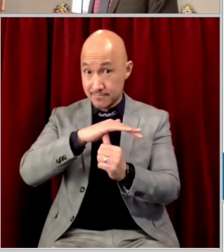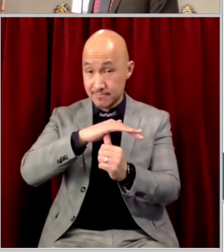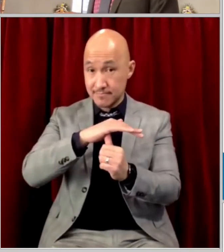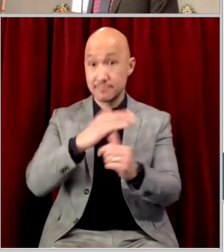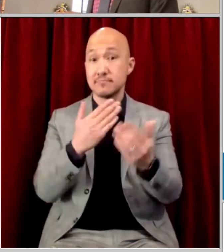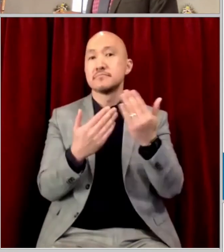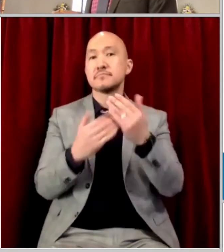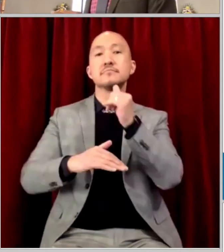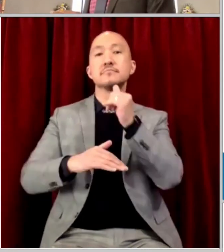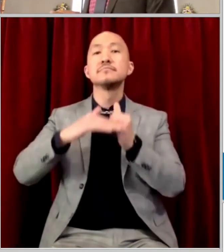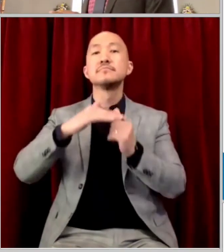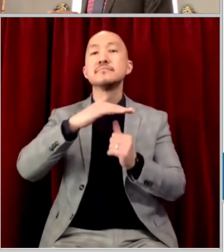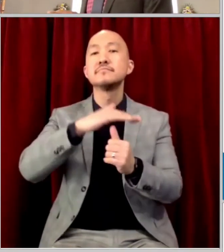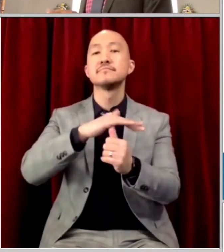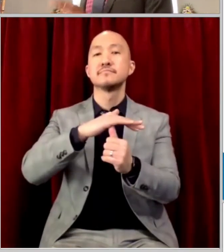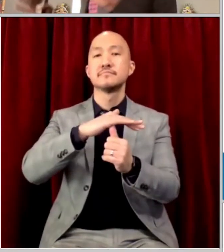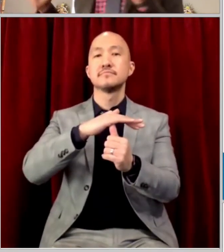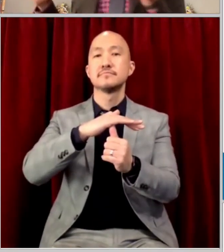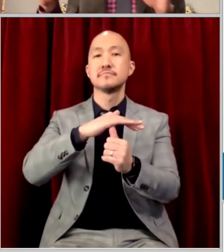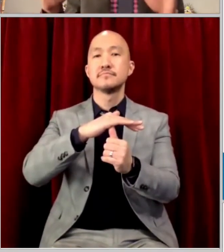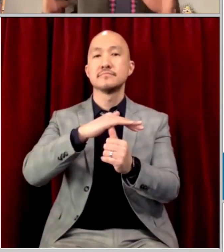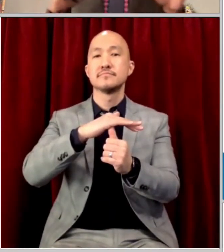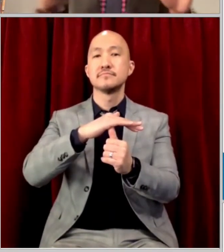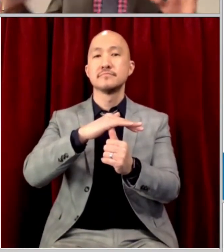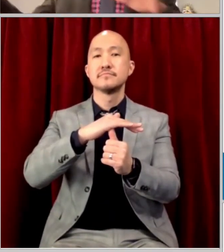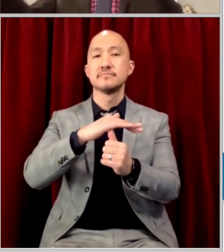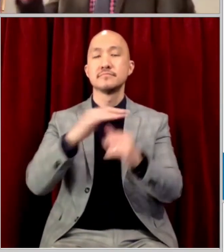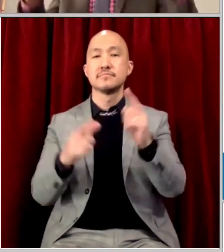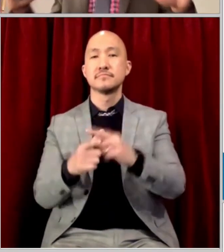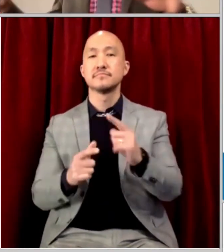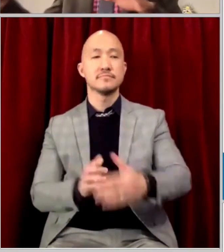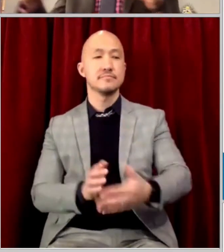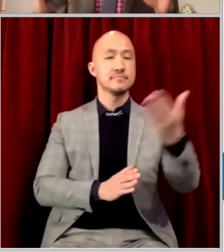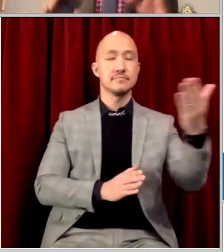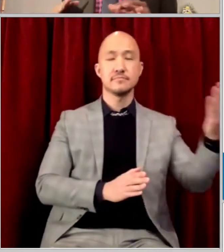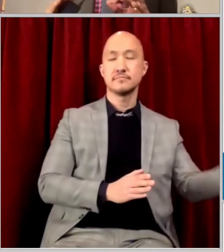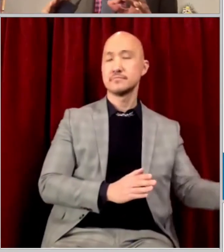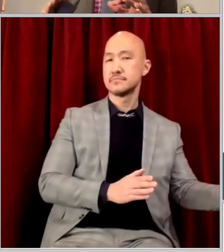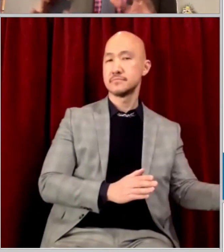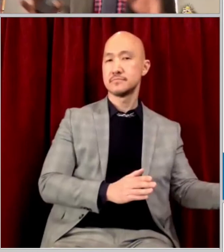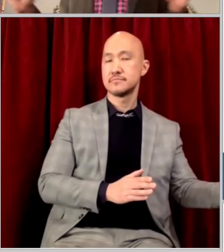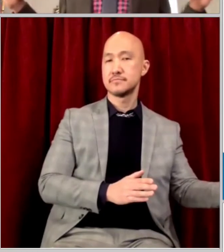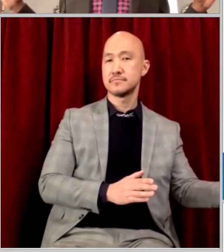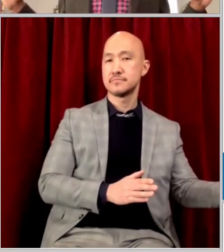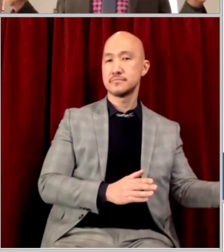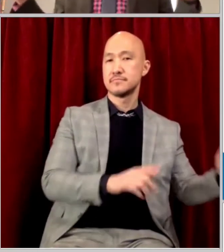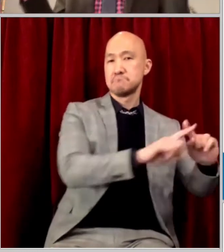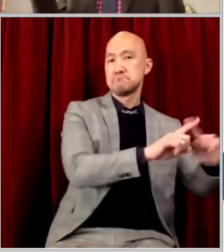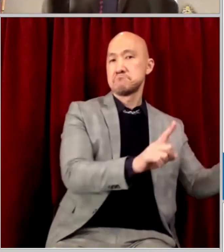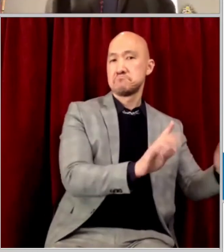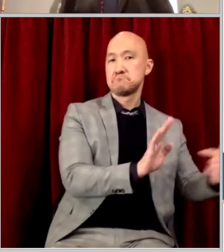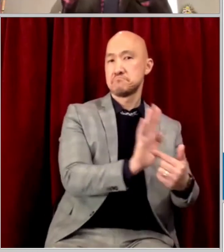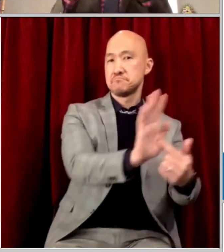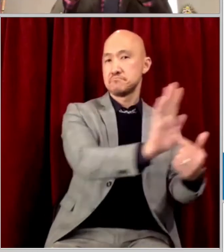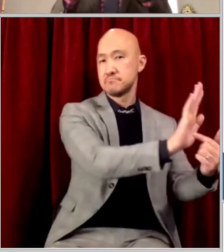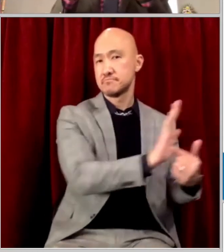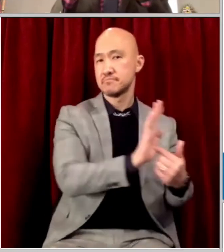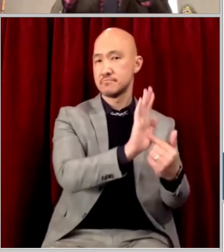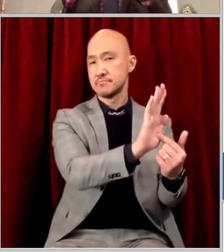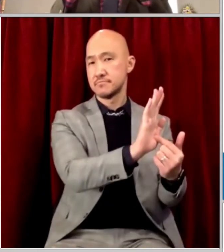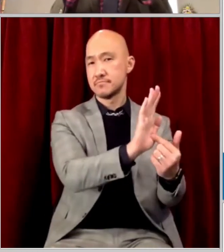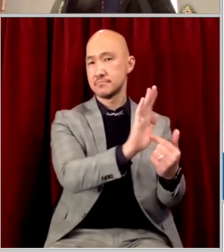secret life and then have our life that we have amongst one another. We need to make sure that those lives are one